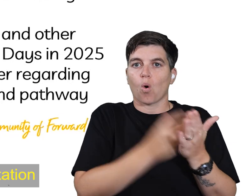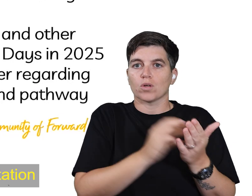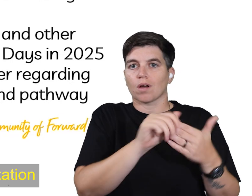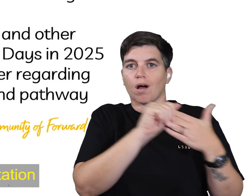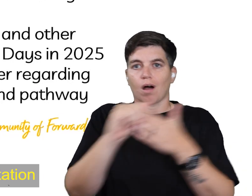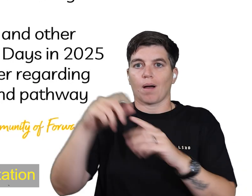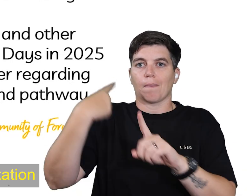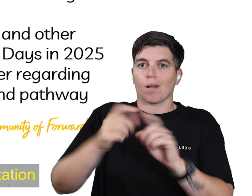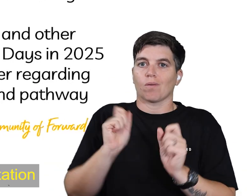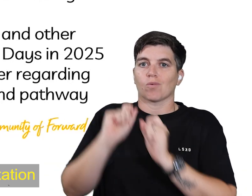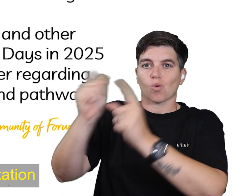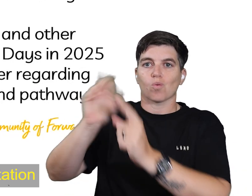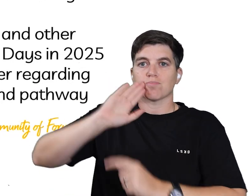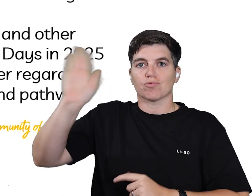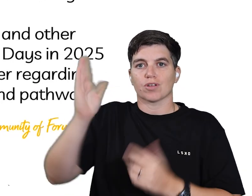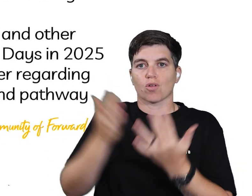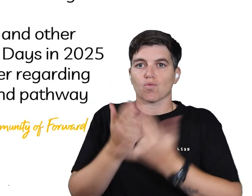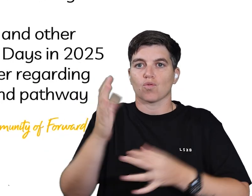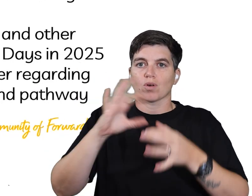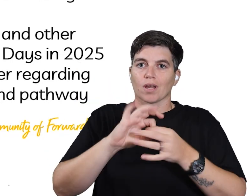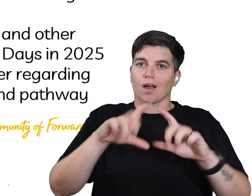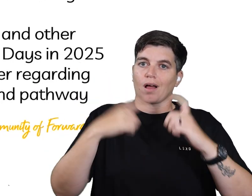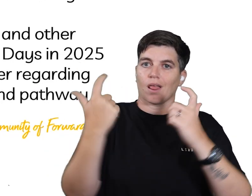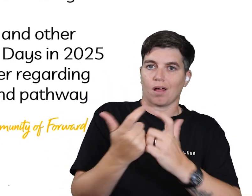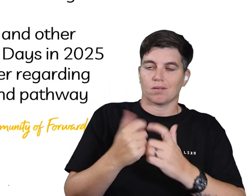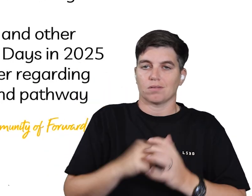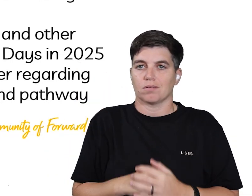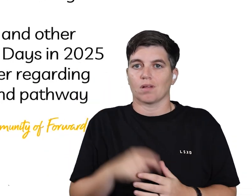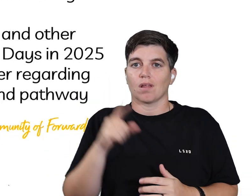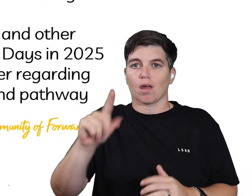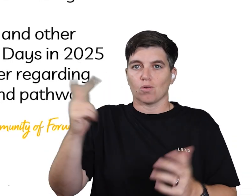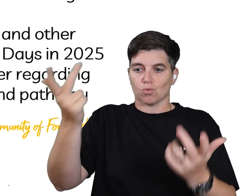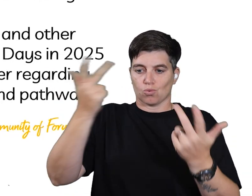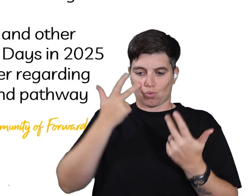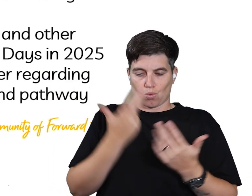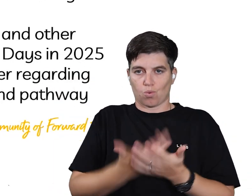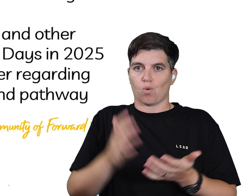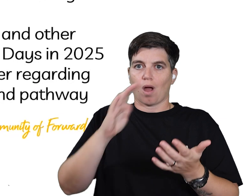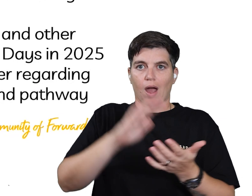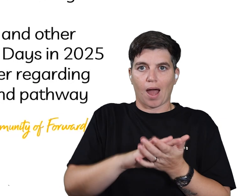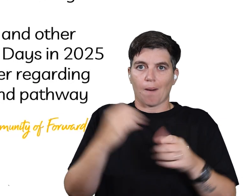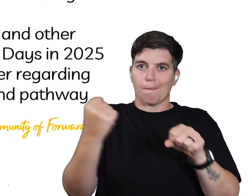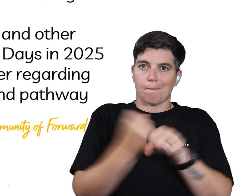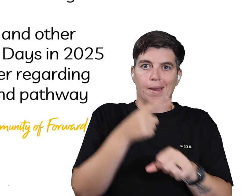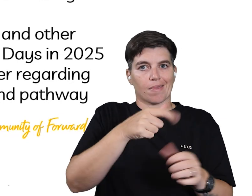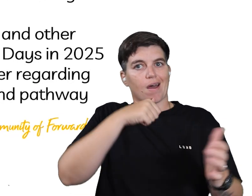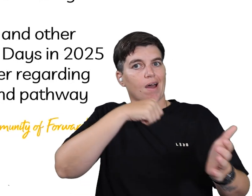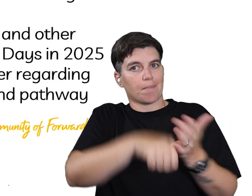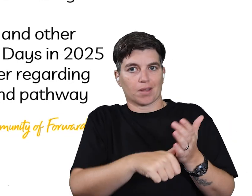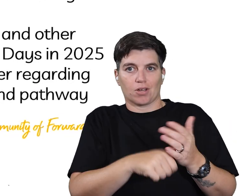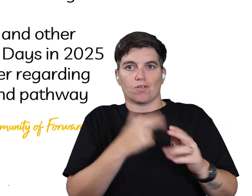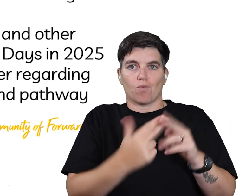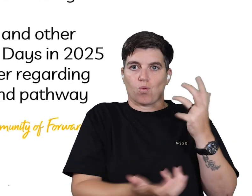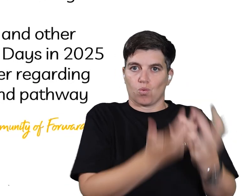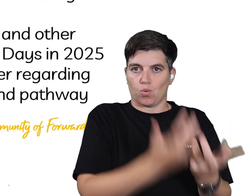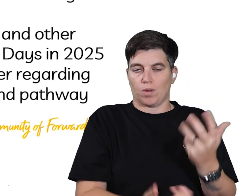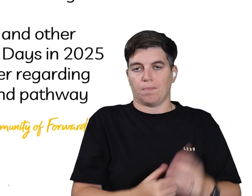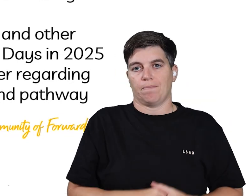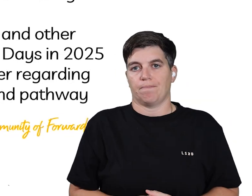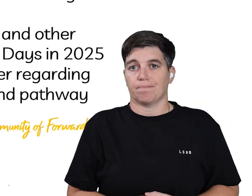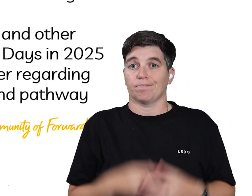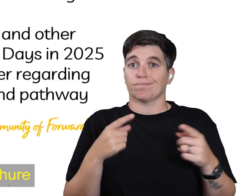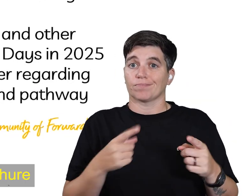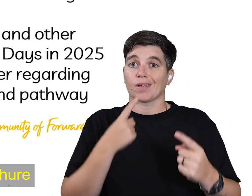guide and will attend a presentation during one of their Connect lessons in which they will be shown exactly how to make their university